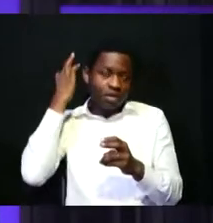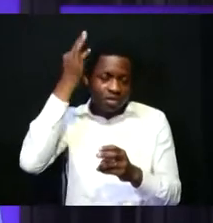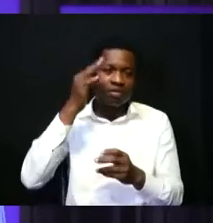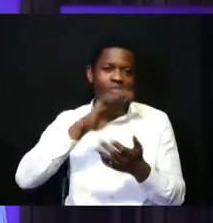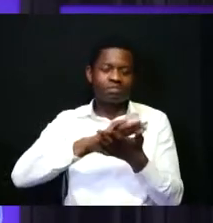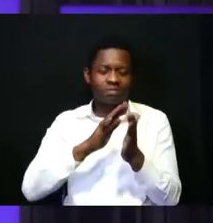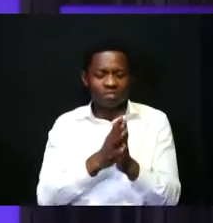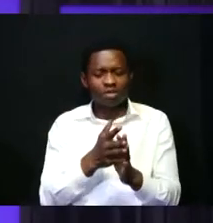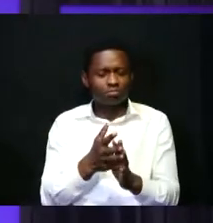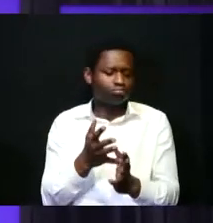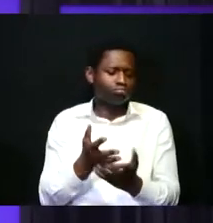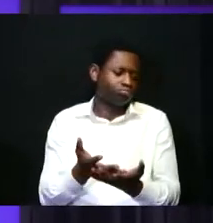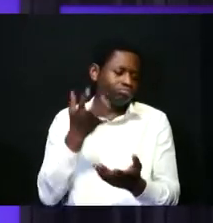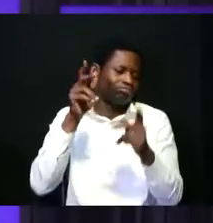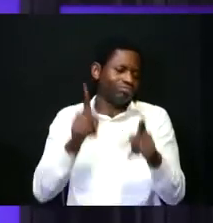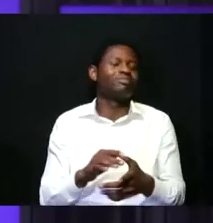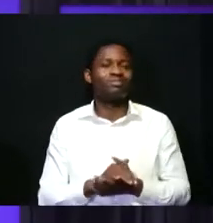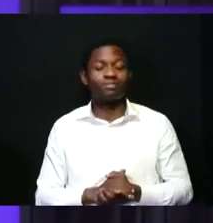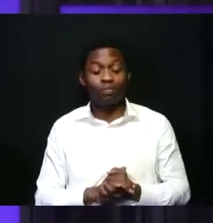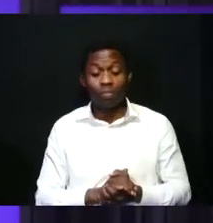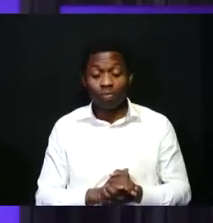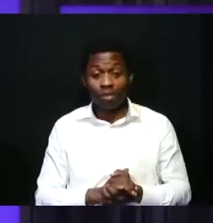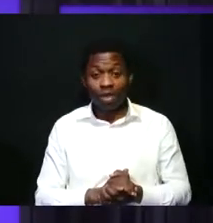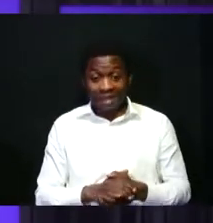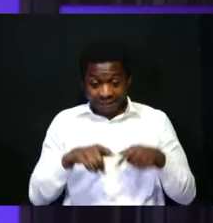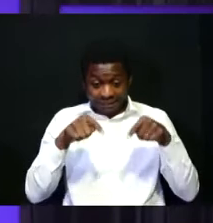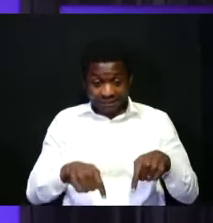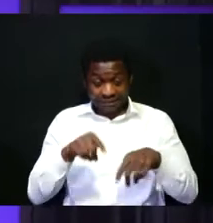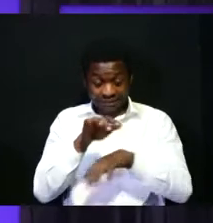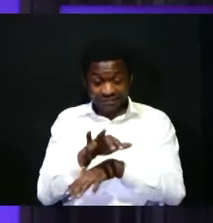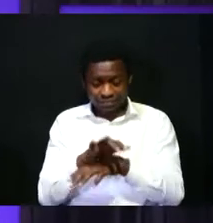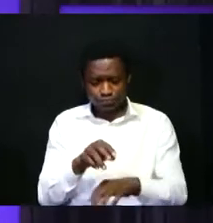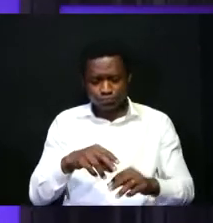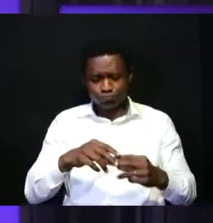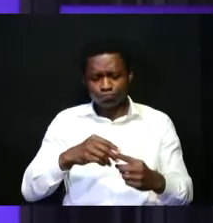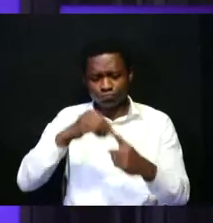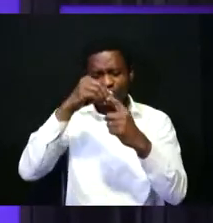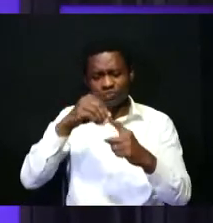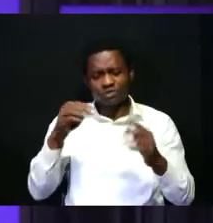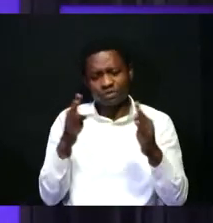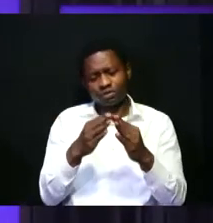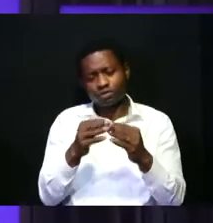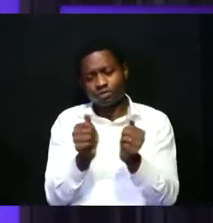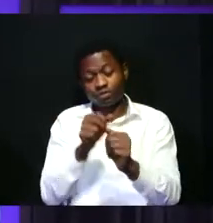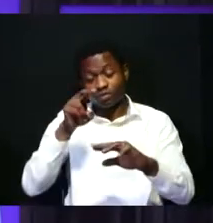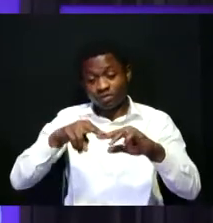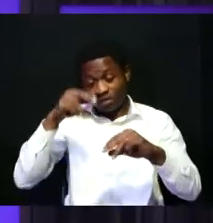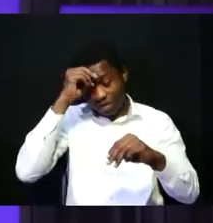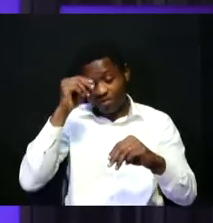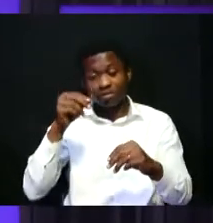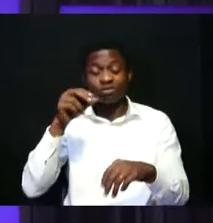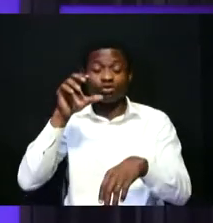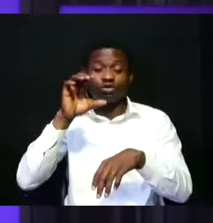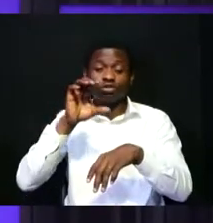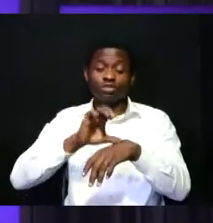next millionaire. Beloved, this is the special service with the chairman of the Church of Pentecost. And last week, we left here